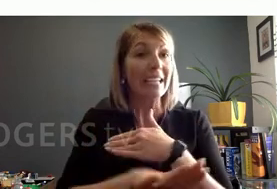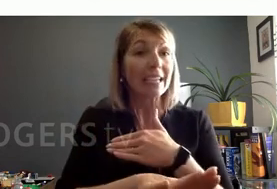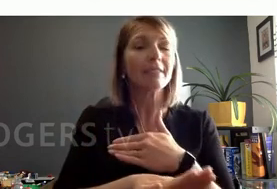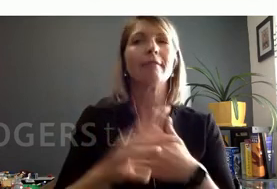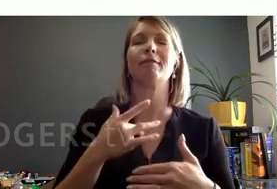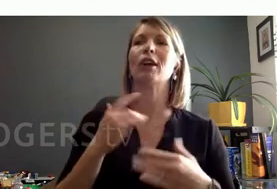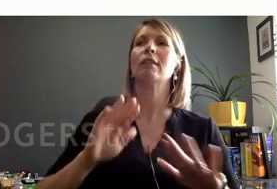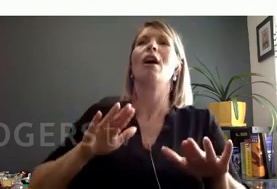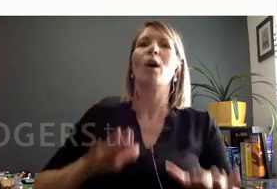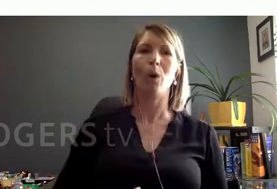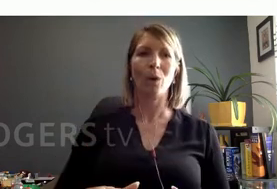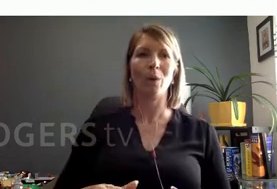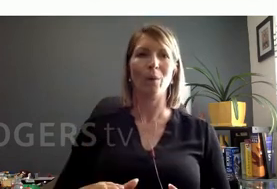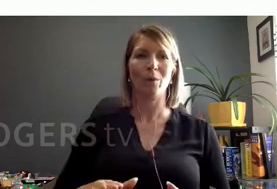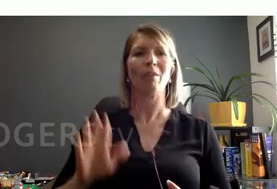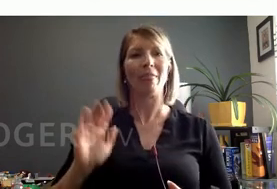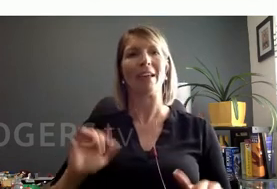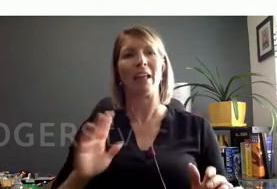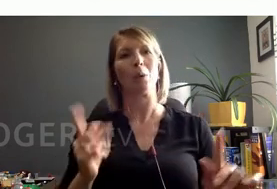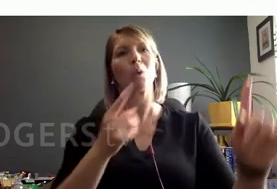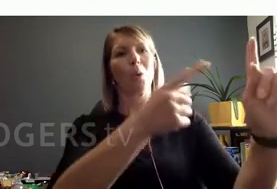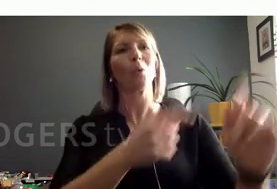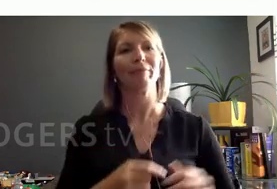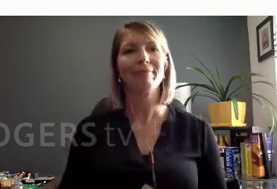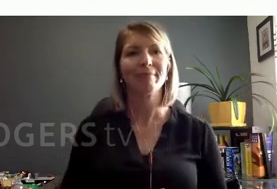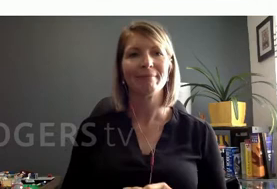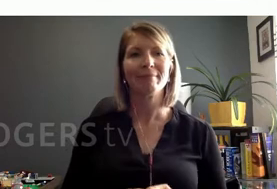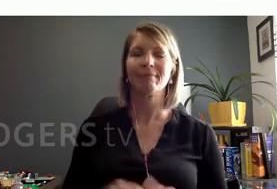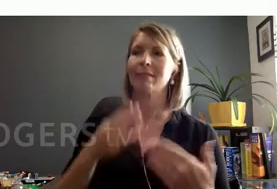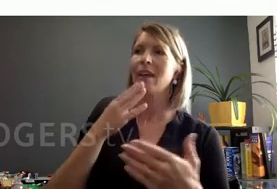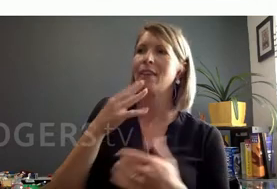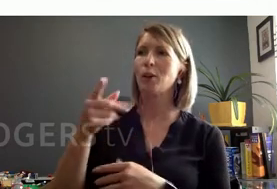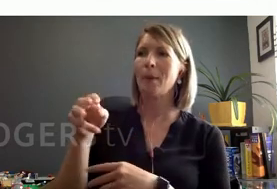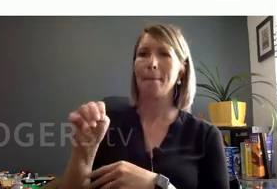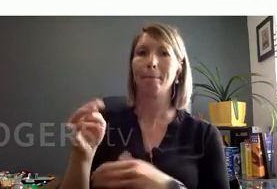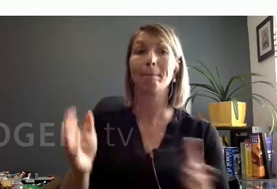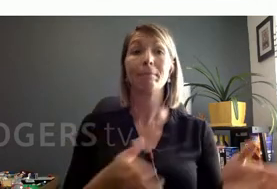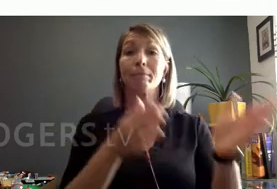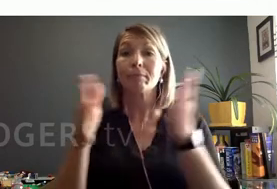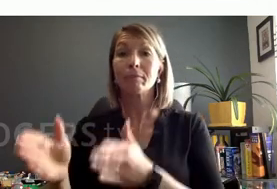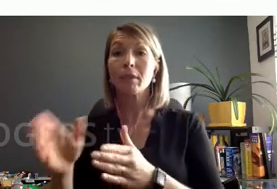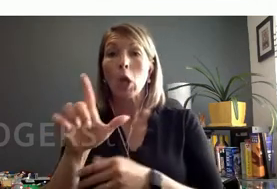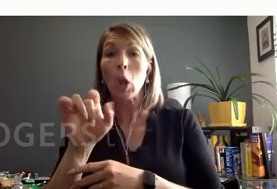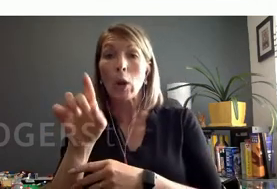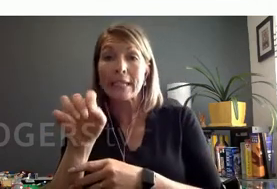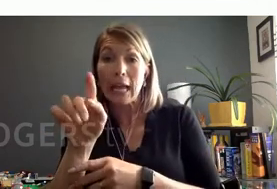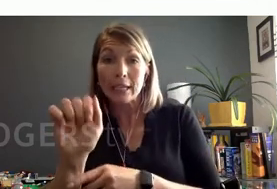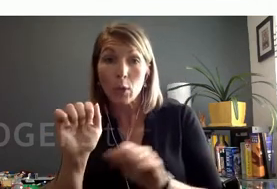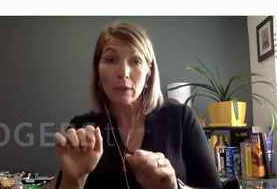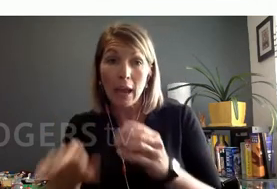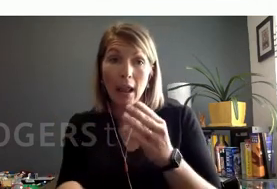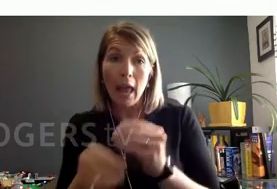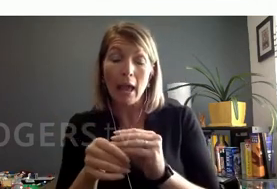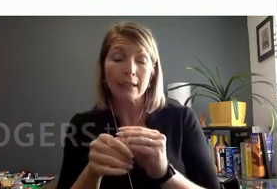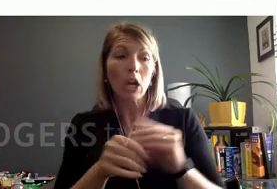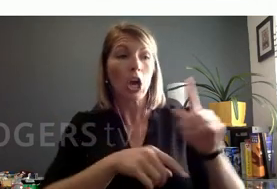that we strive for very much. Thank you, Pam. And Lloydetta, maybe you could answer that question for us. What does diversity and